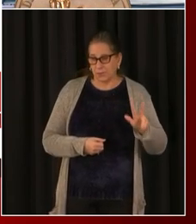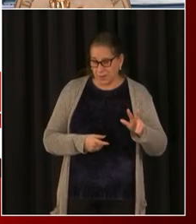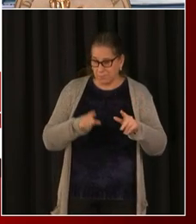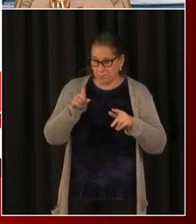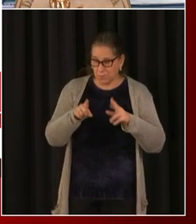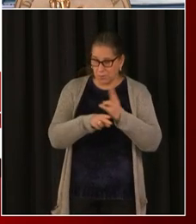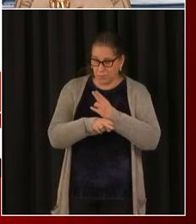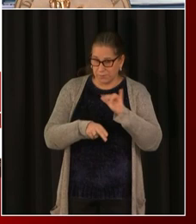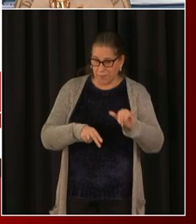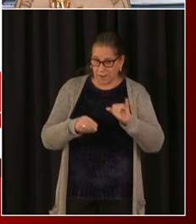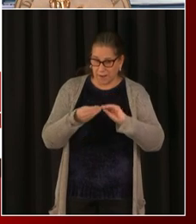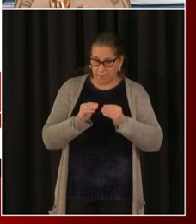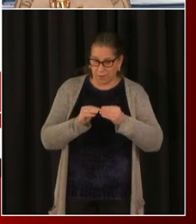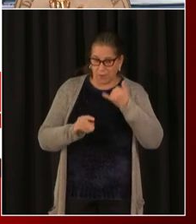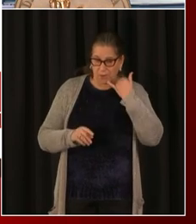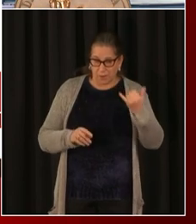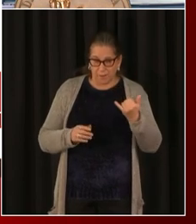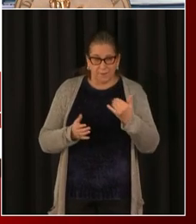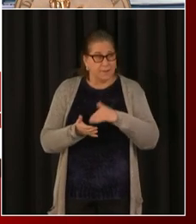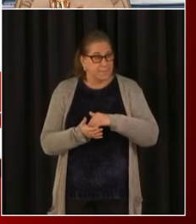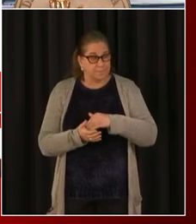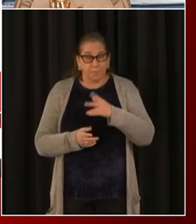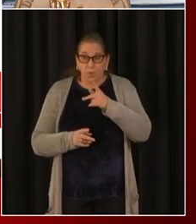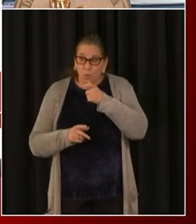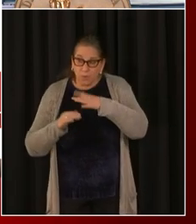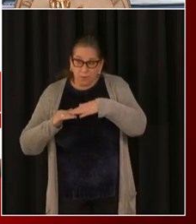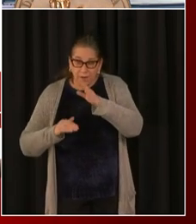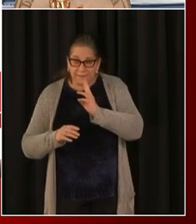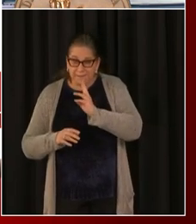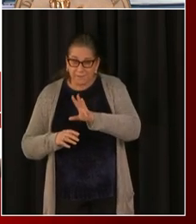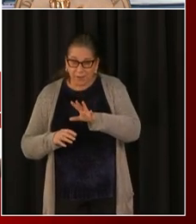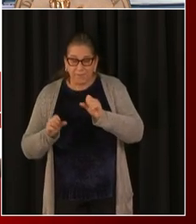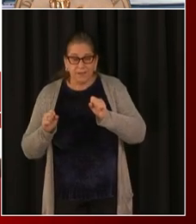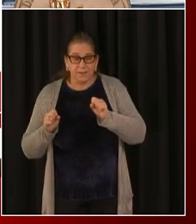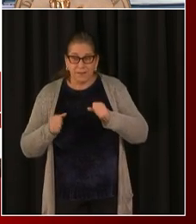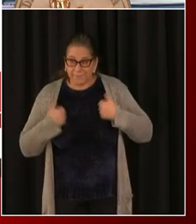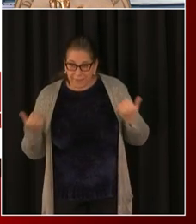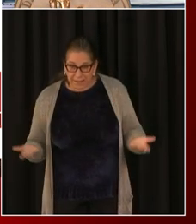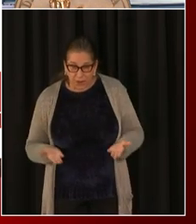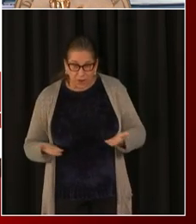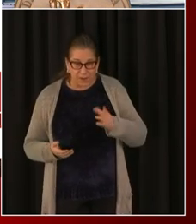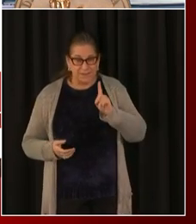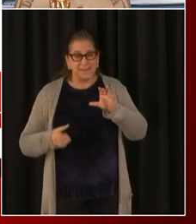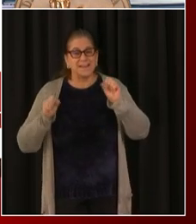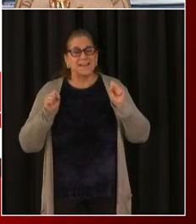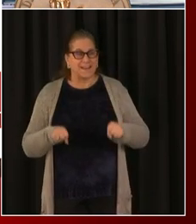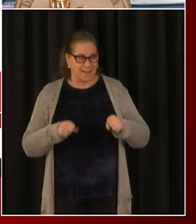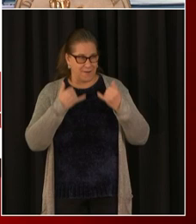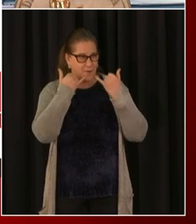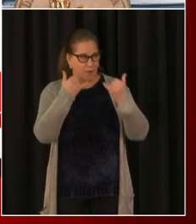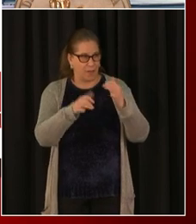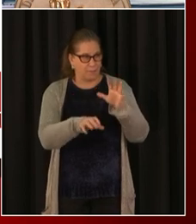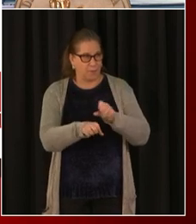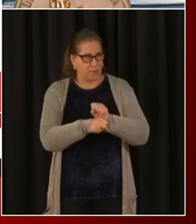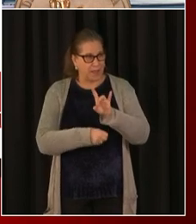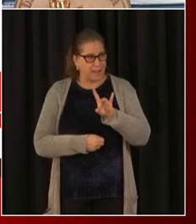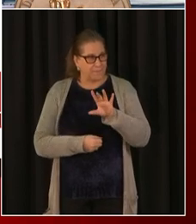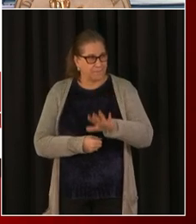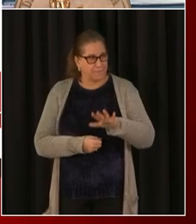855-363-0333. Once again, if you're 65 years or older and a DC resident, you may call